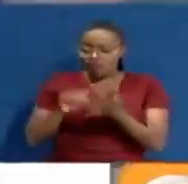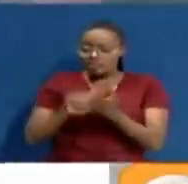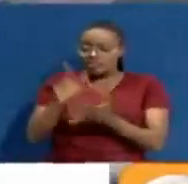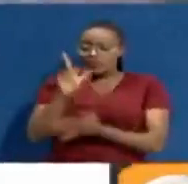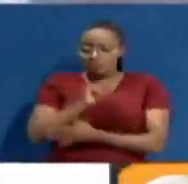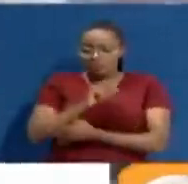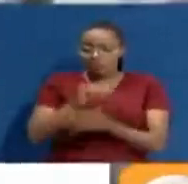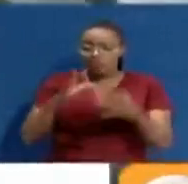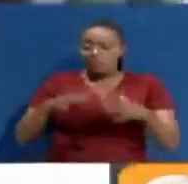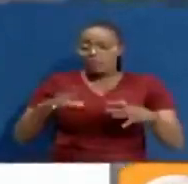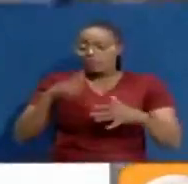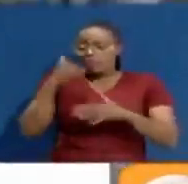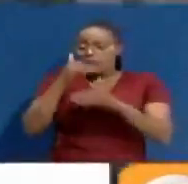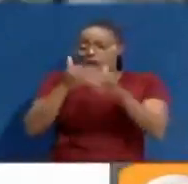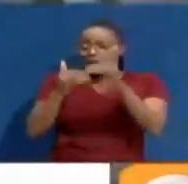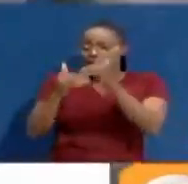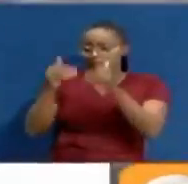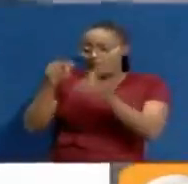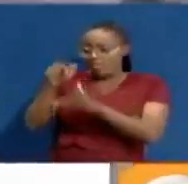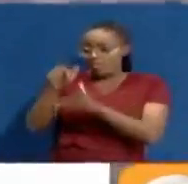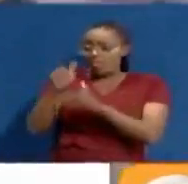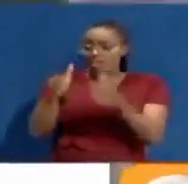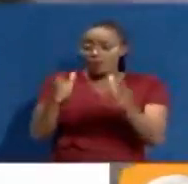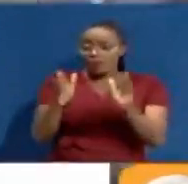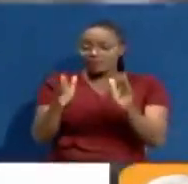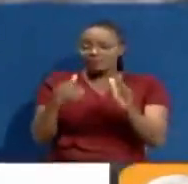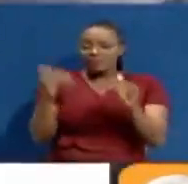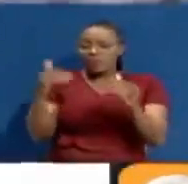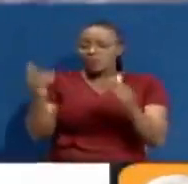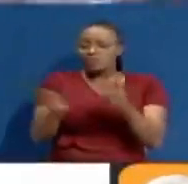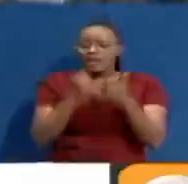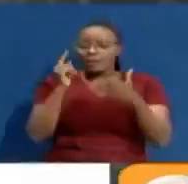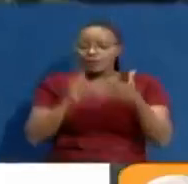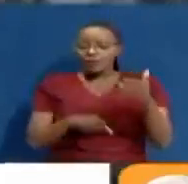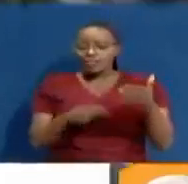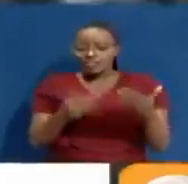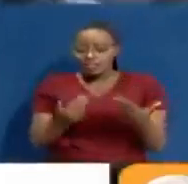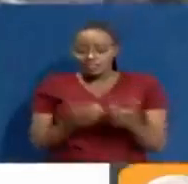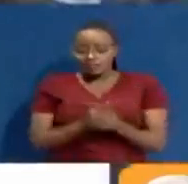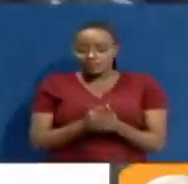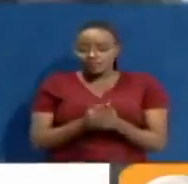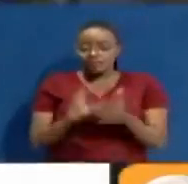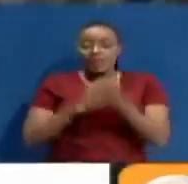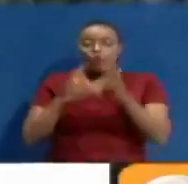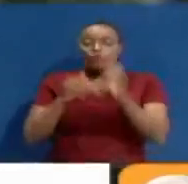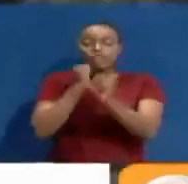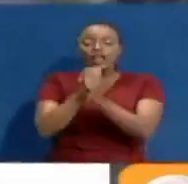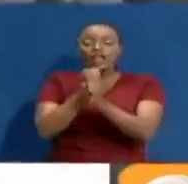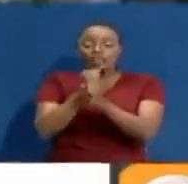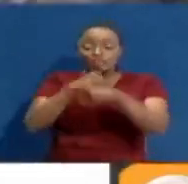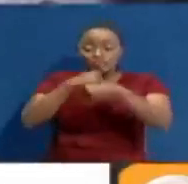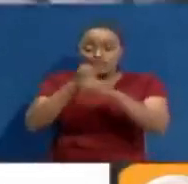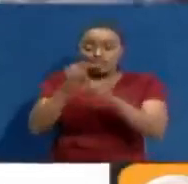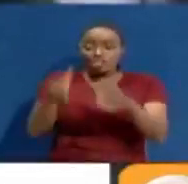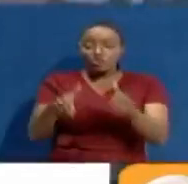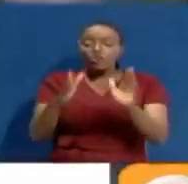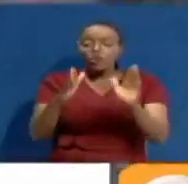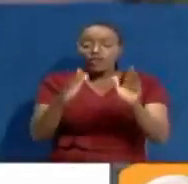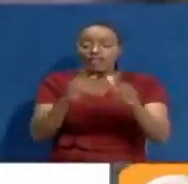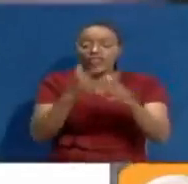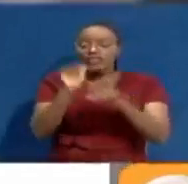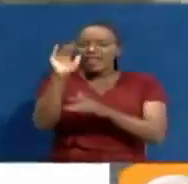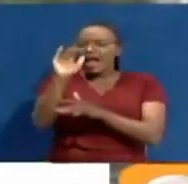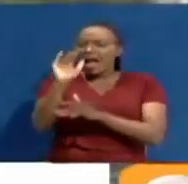of the contractor. In some cases, what happens is this. A contractor does such a road, but then they